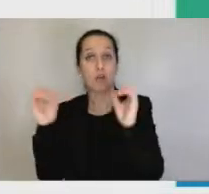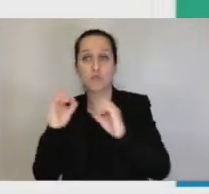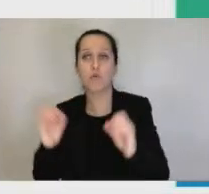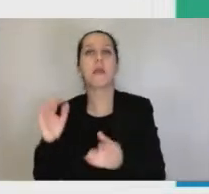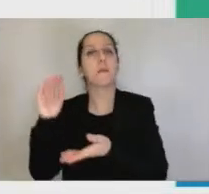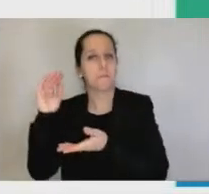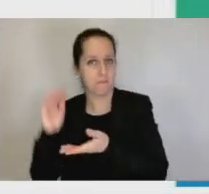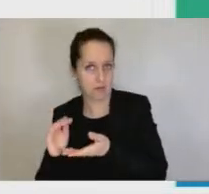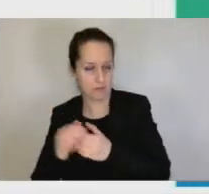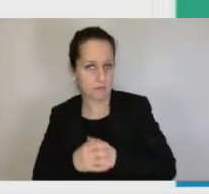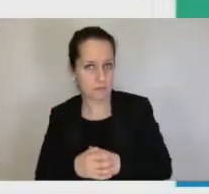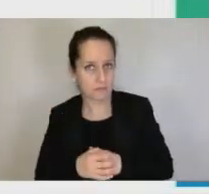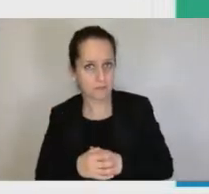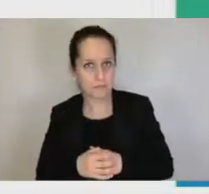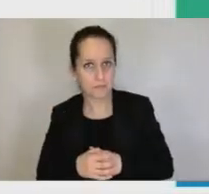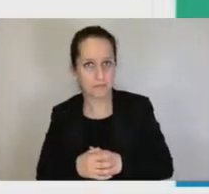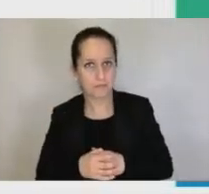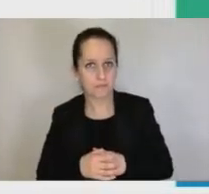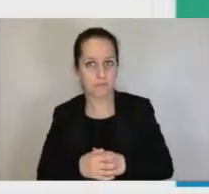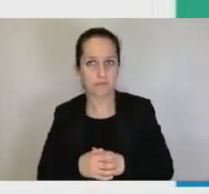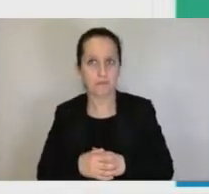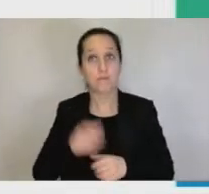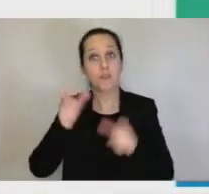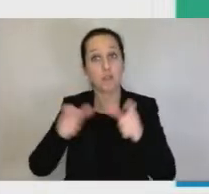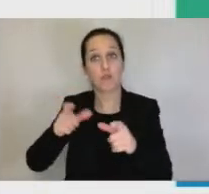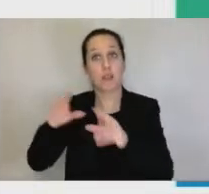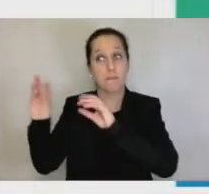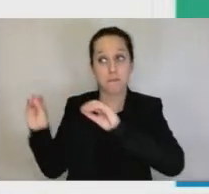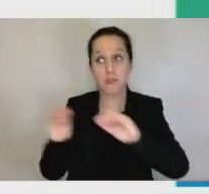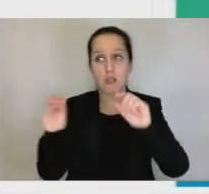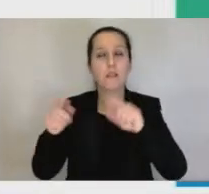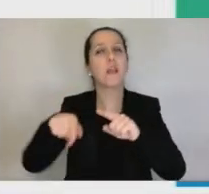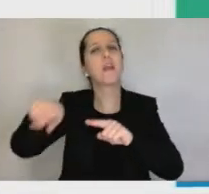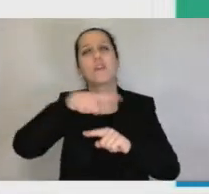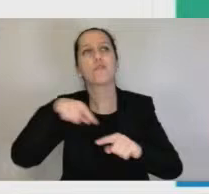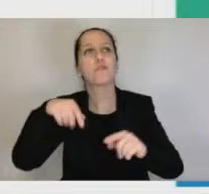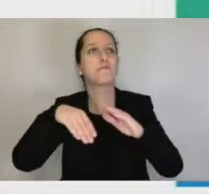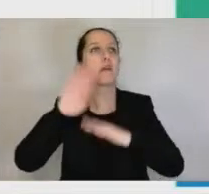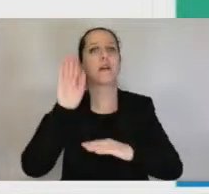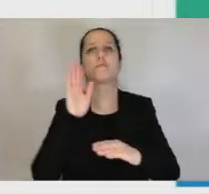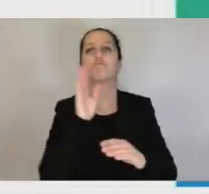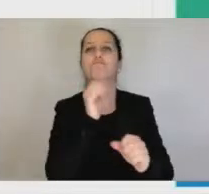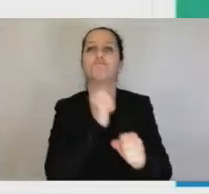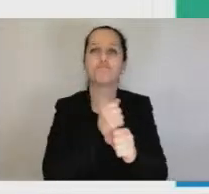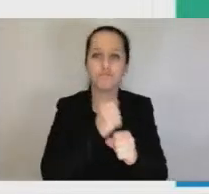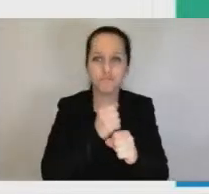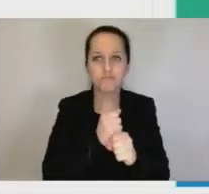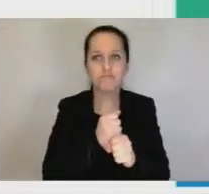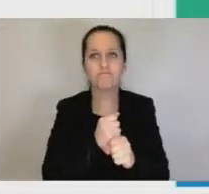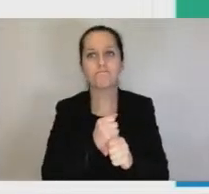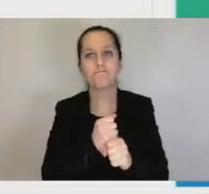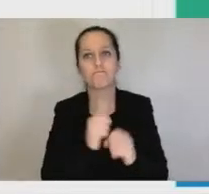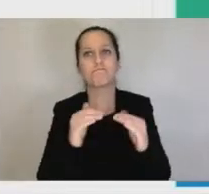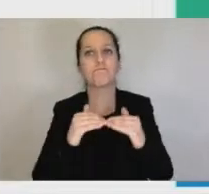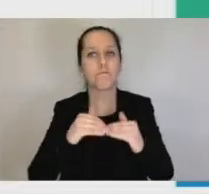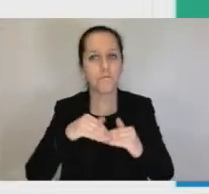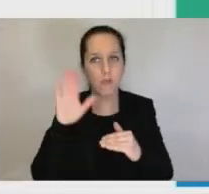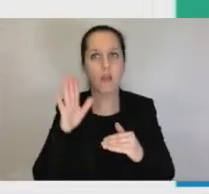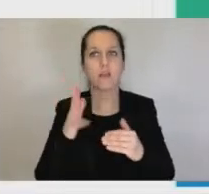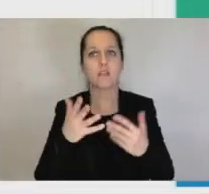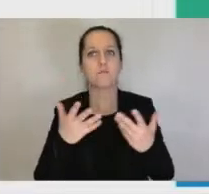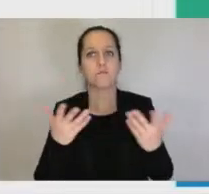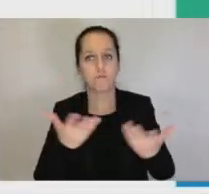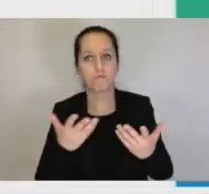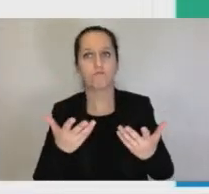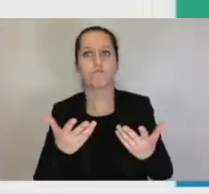for migrants. The migrants have greater participation in the labor job market, and